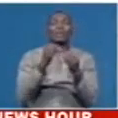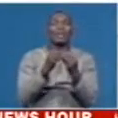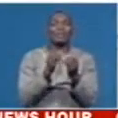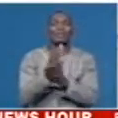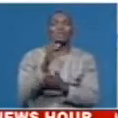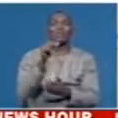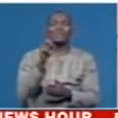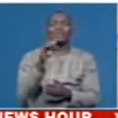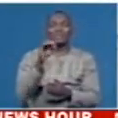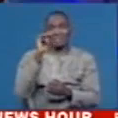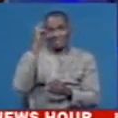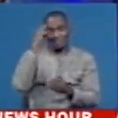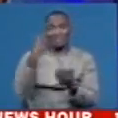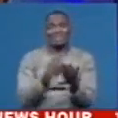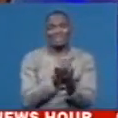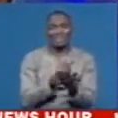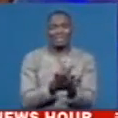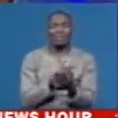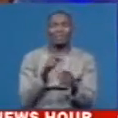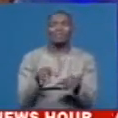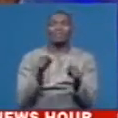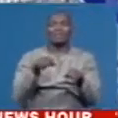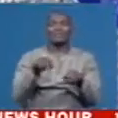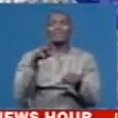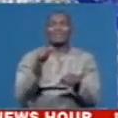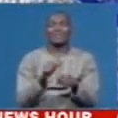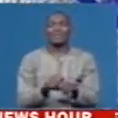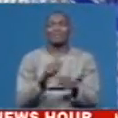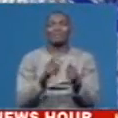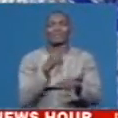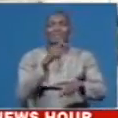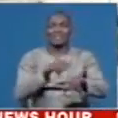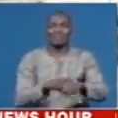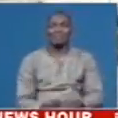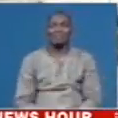UNESCO and the government of Ghana, is taking place in Accra for the first time.